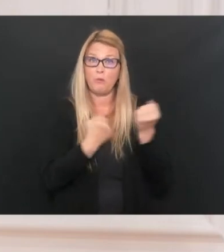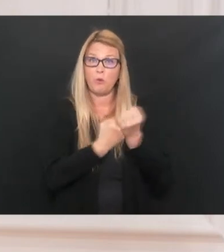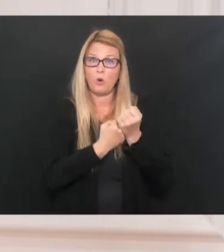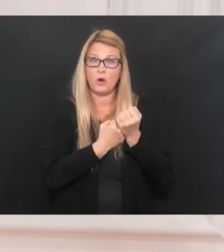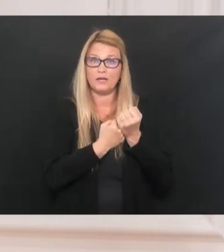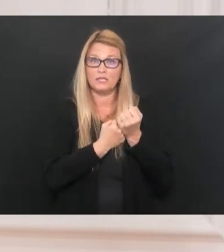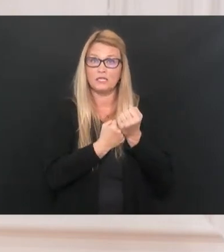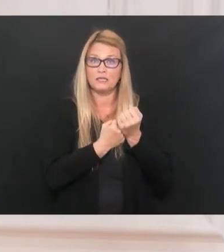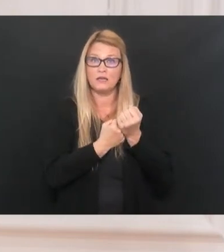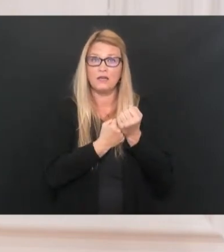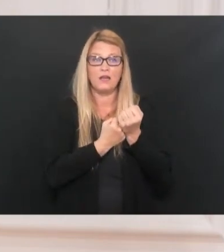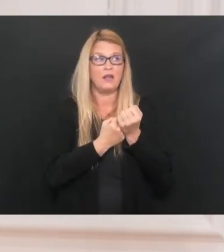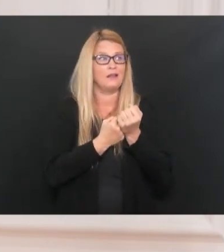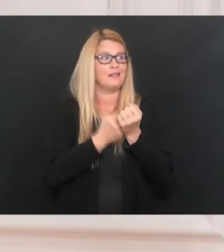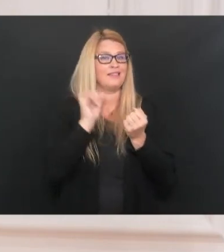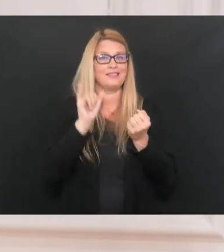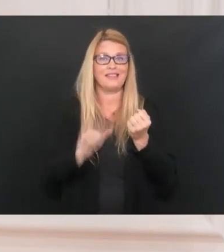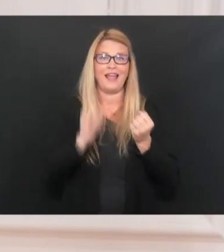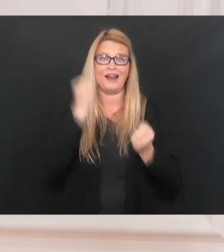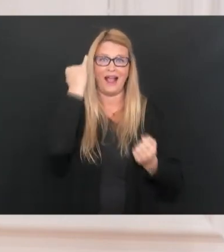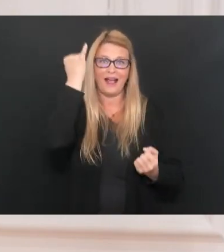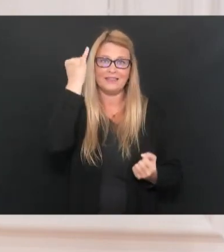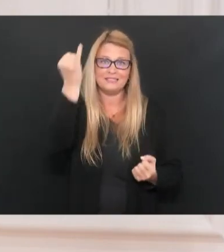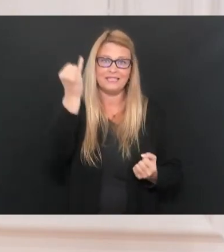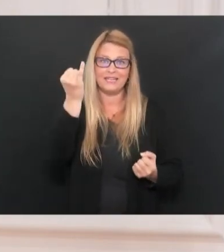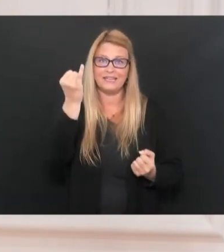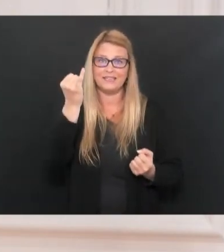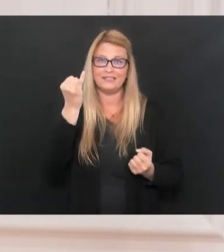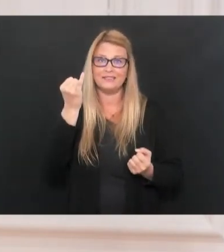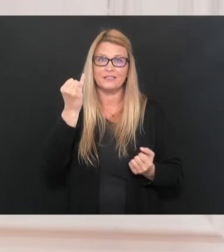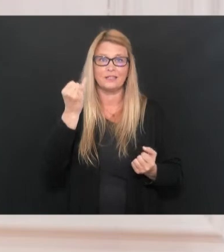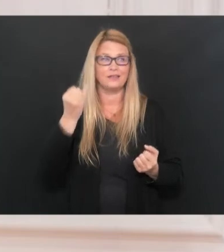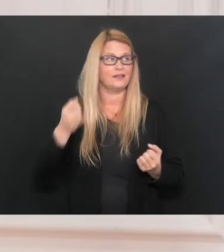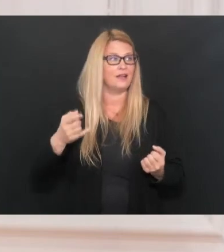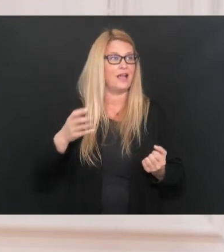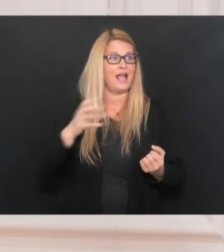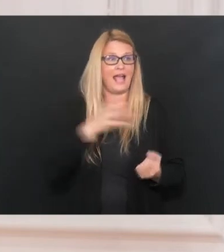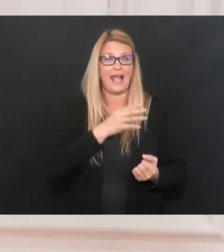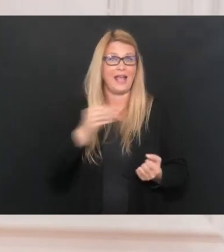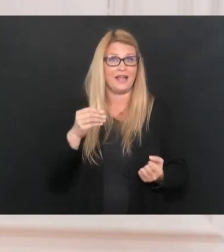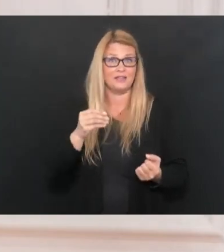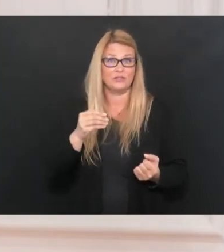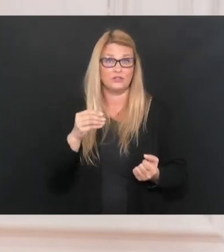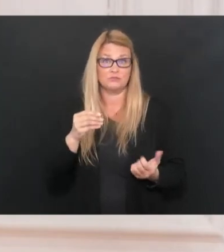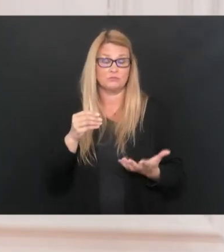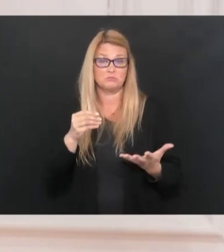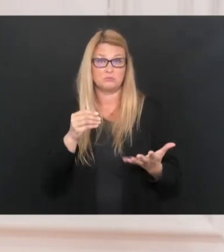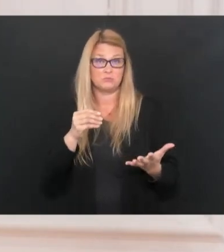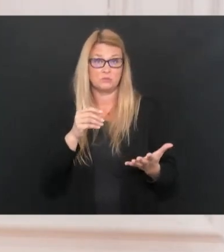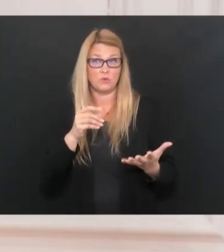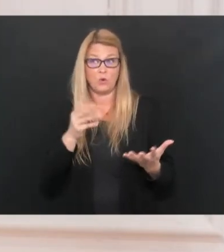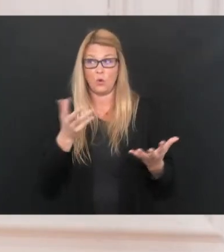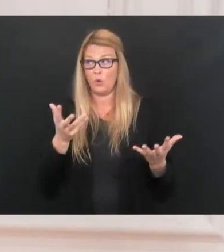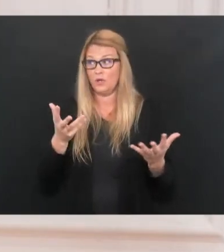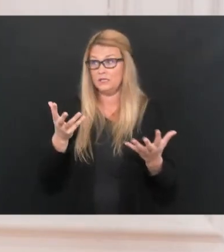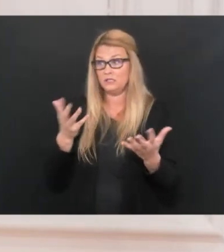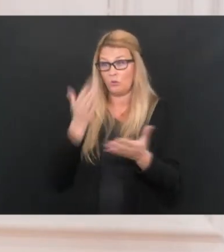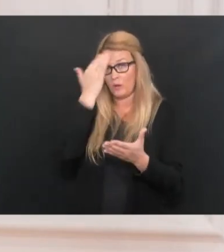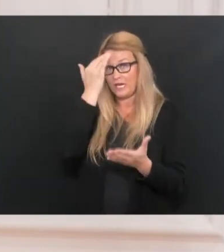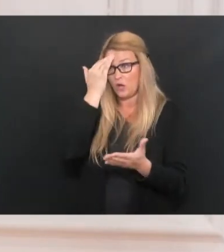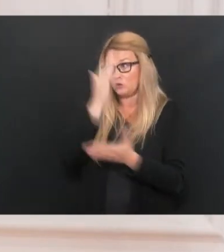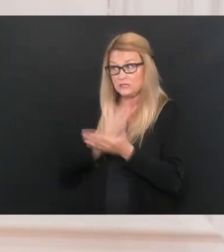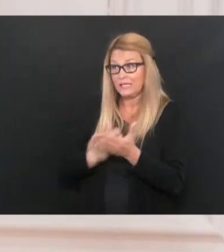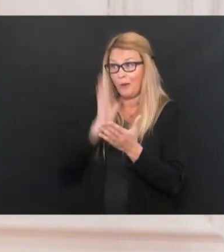very creative ideas that we will put to test. And we will not be discouraged if some work and some don't.